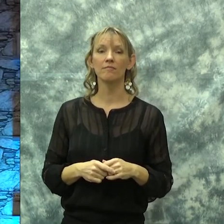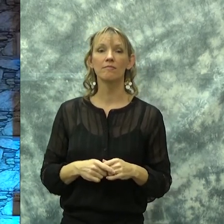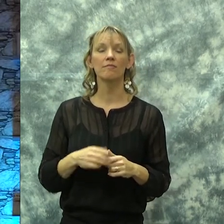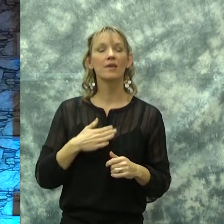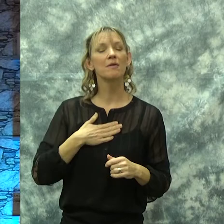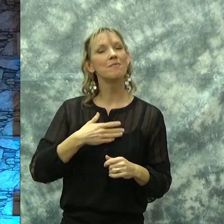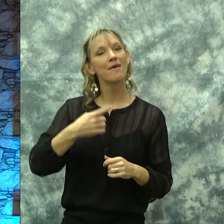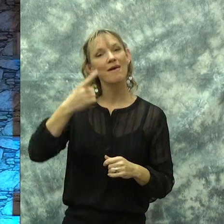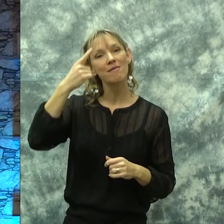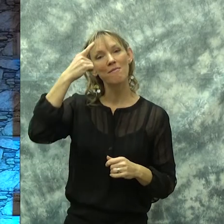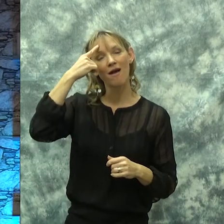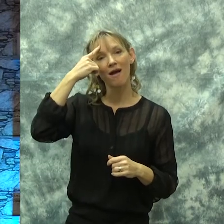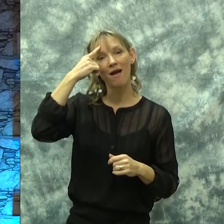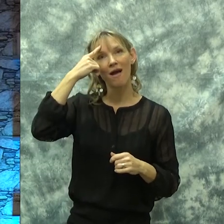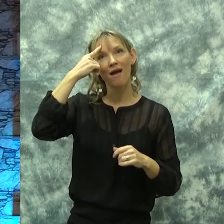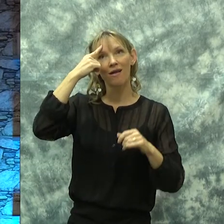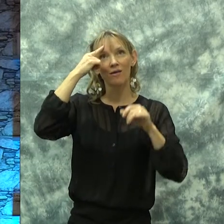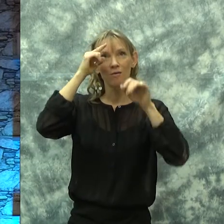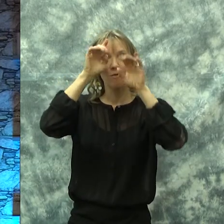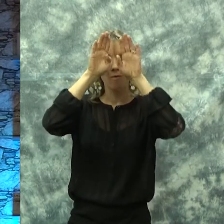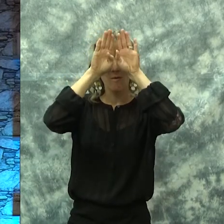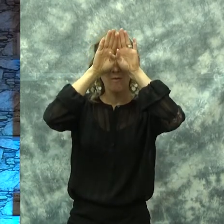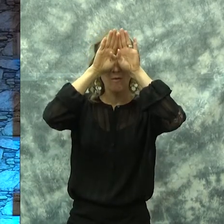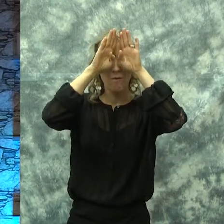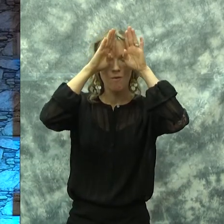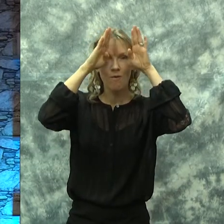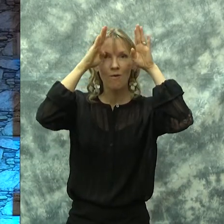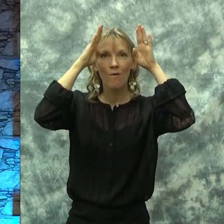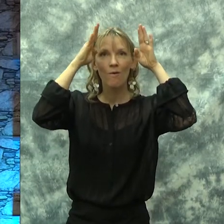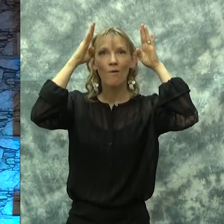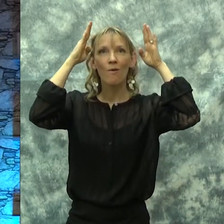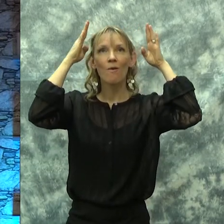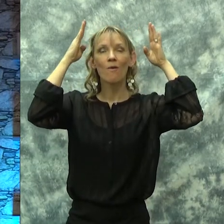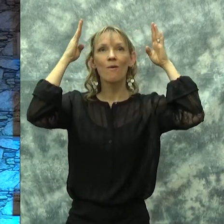Open my mind